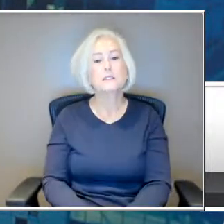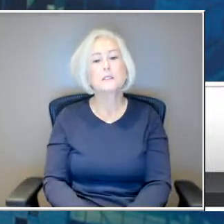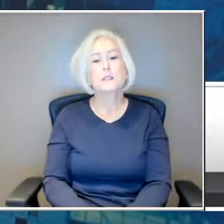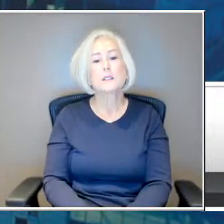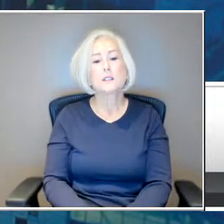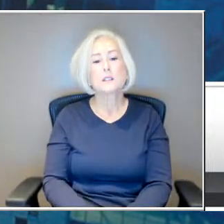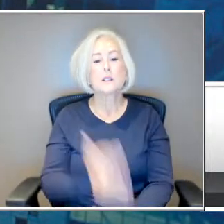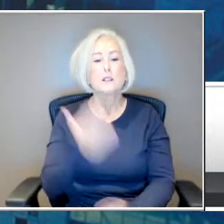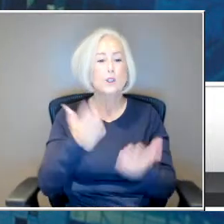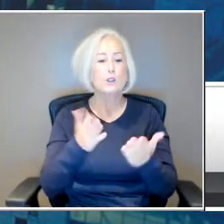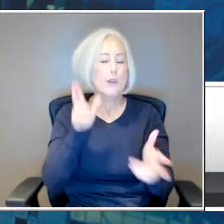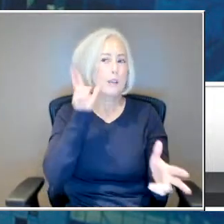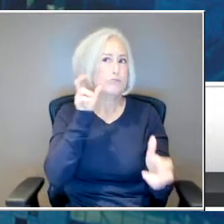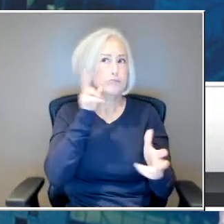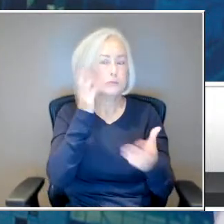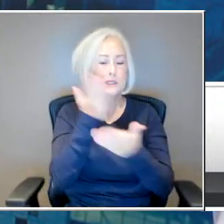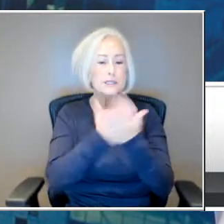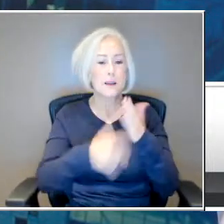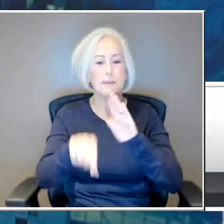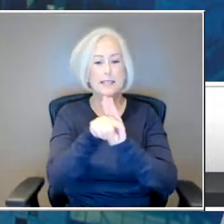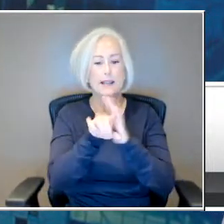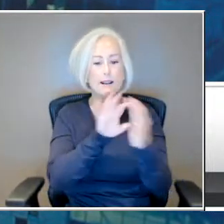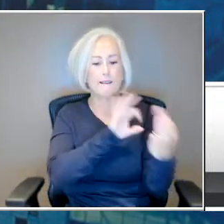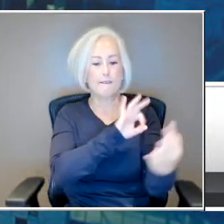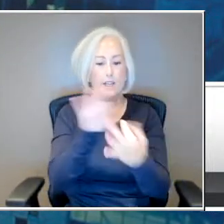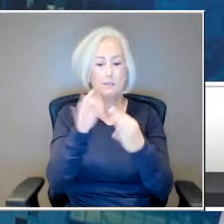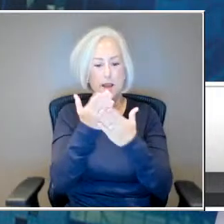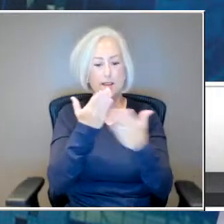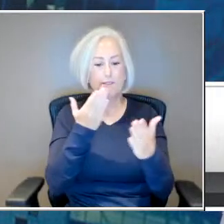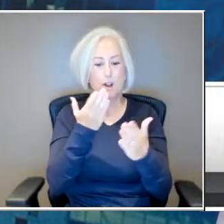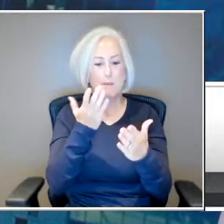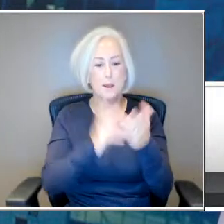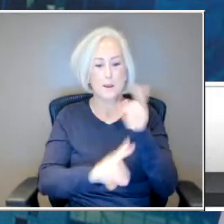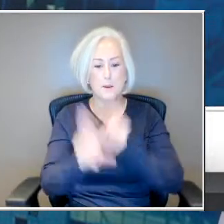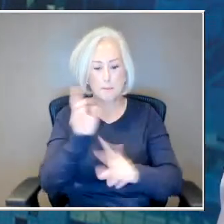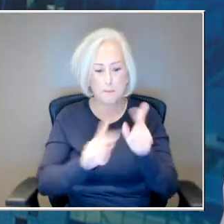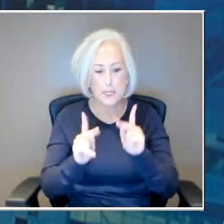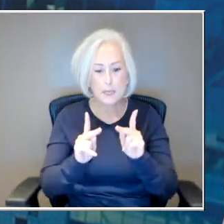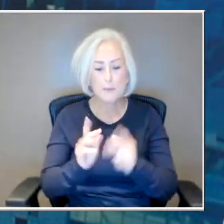negative feedbacks from, some people who have maybe